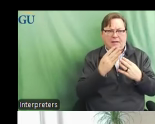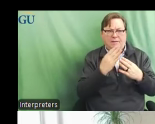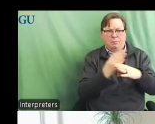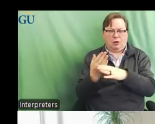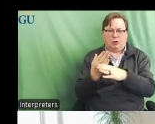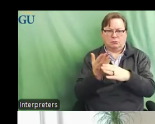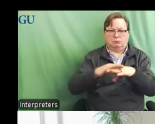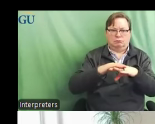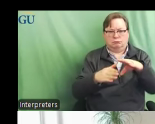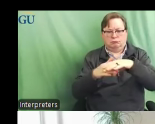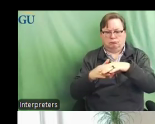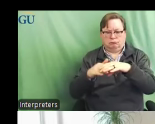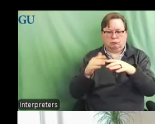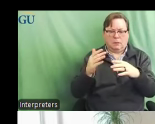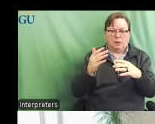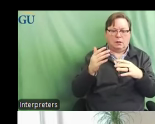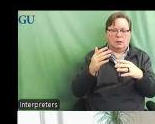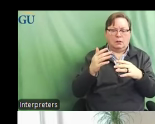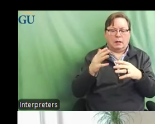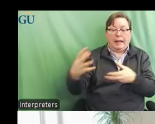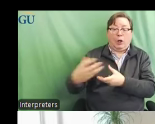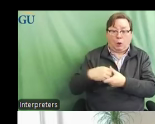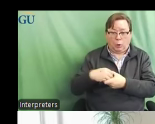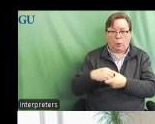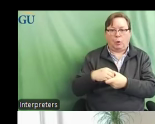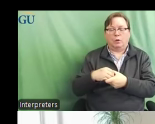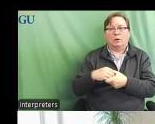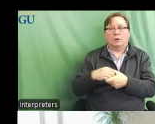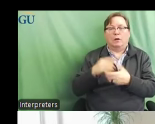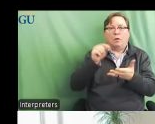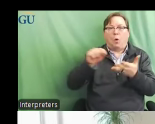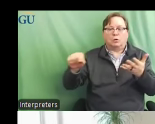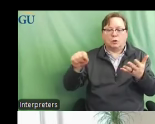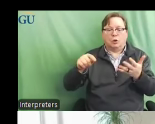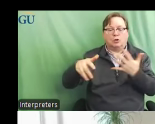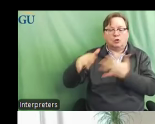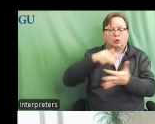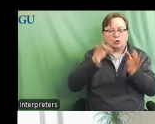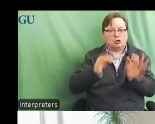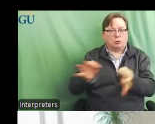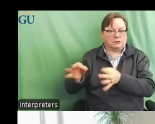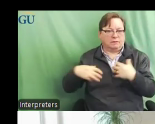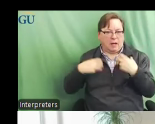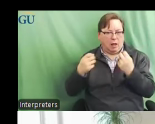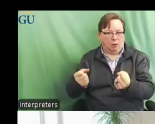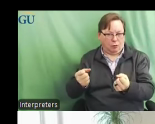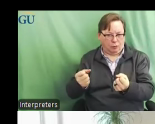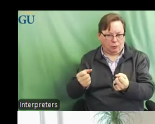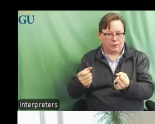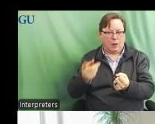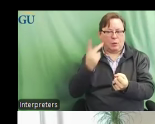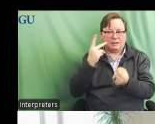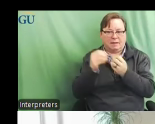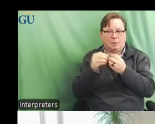are factors that include factors that fall under the social determinants of health, that we see more broadly than just the